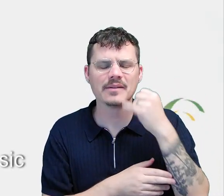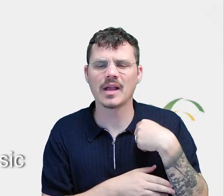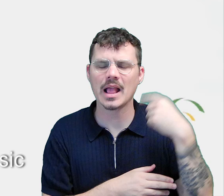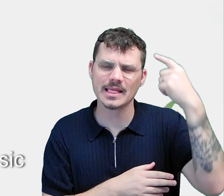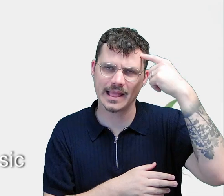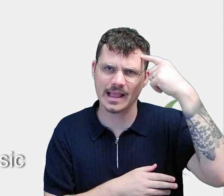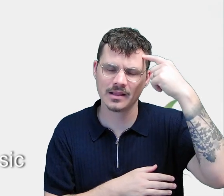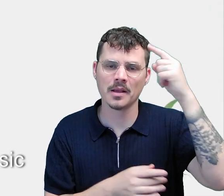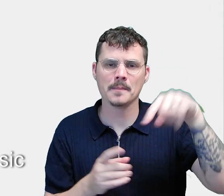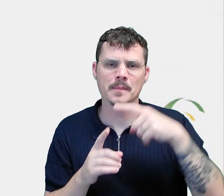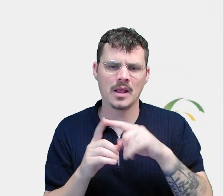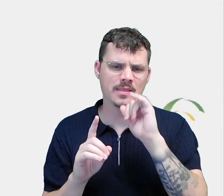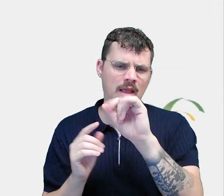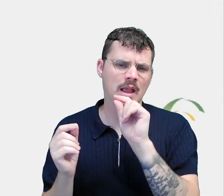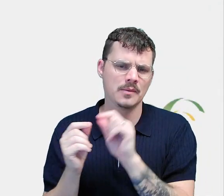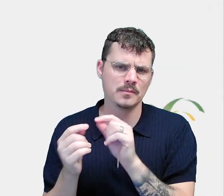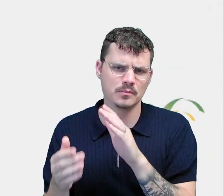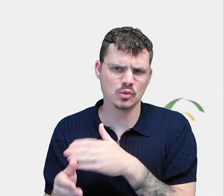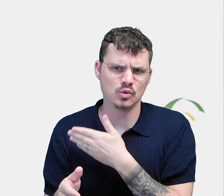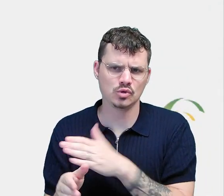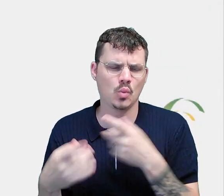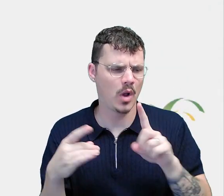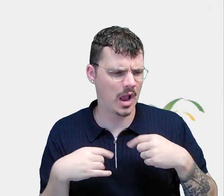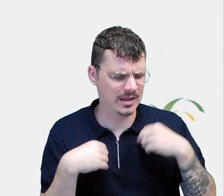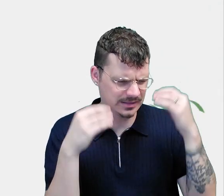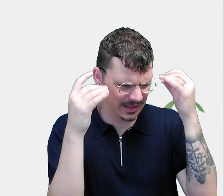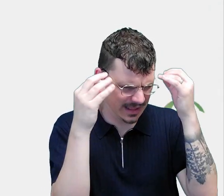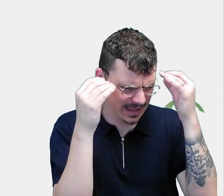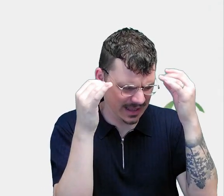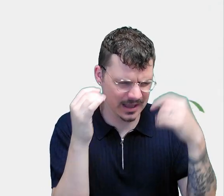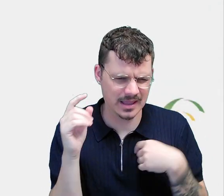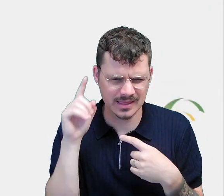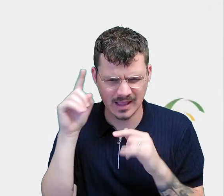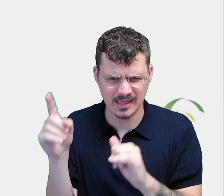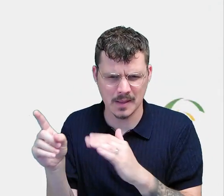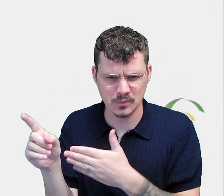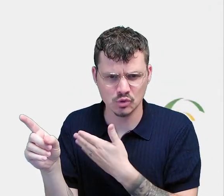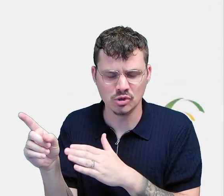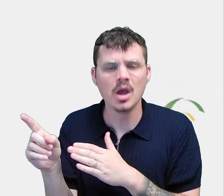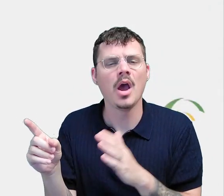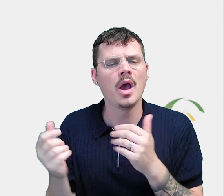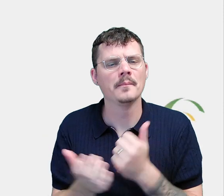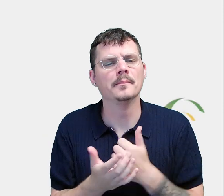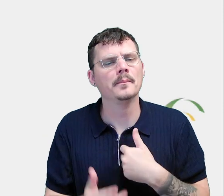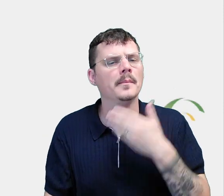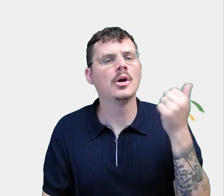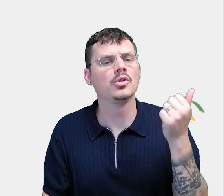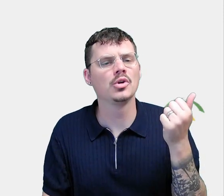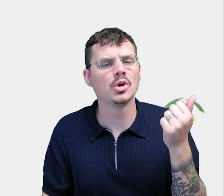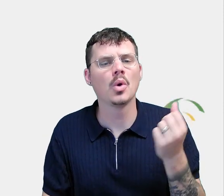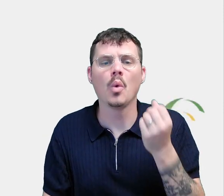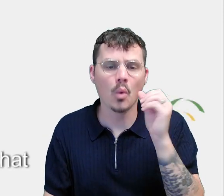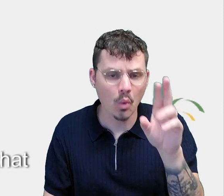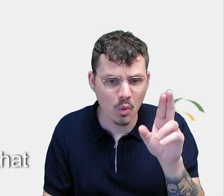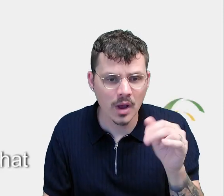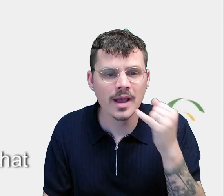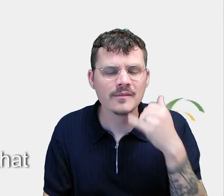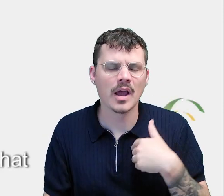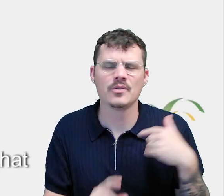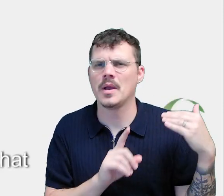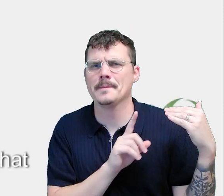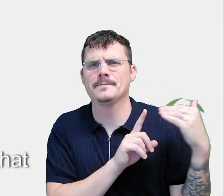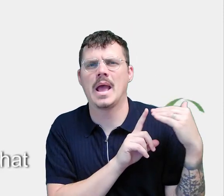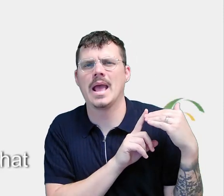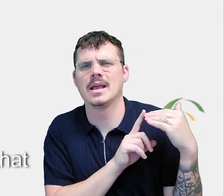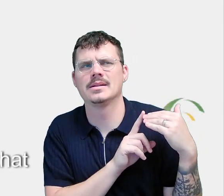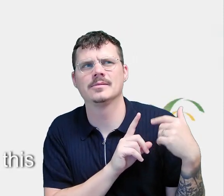about a certain piece of music while I'm trying to concentrate, I do better. Or if I remind myself